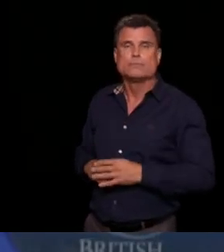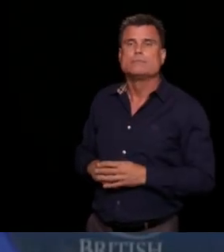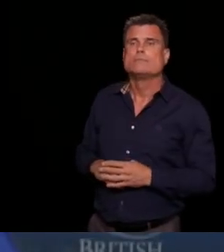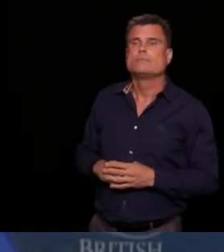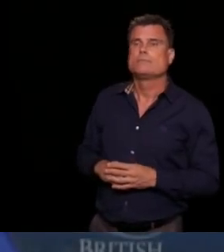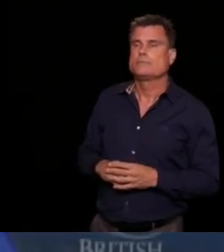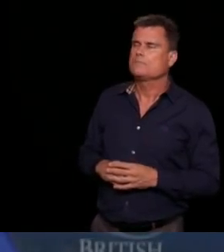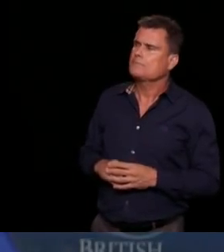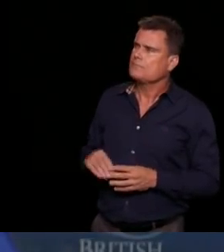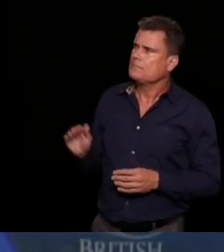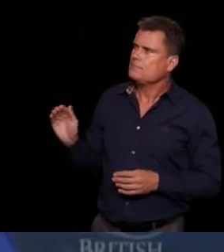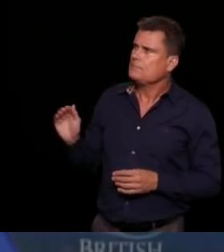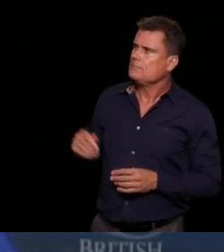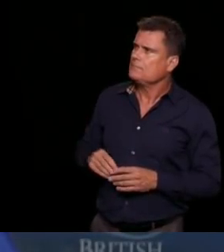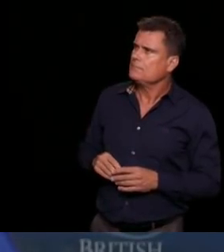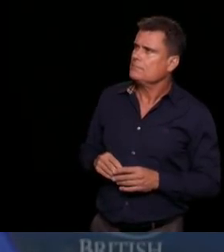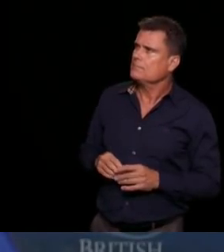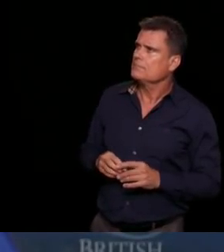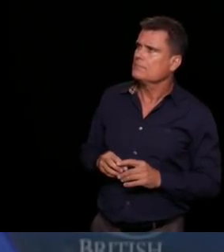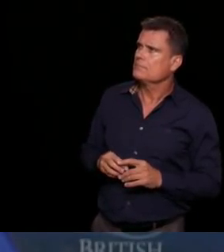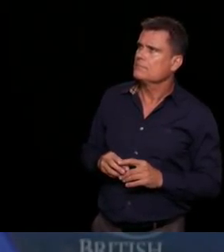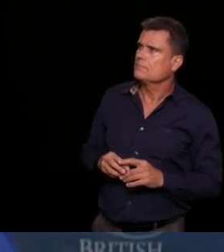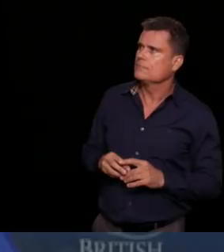So I would like to know